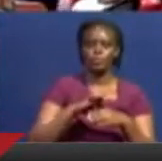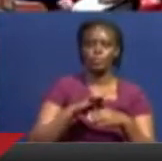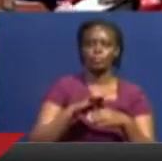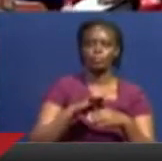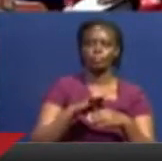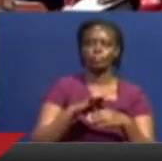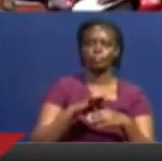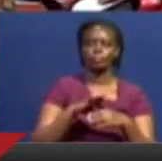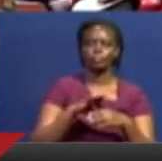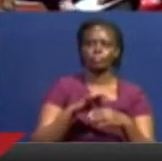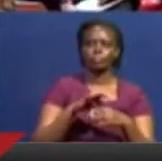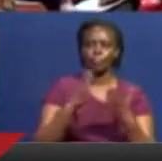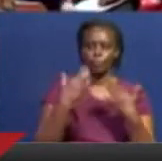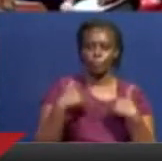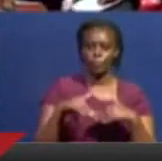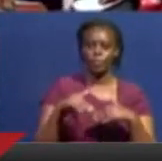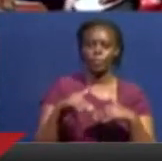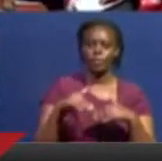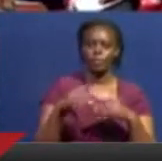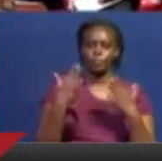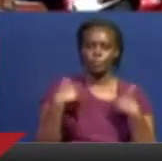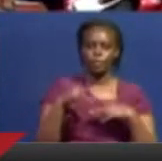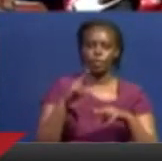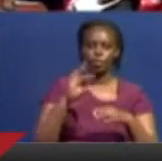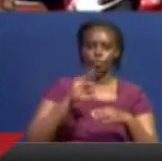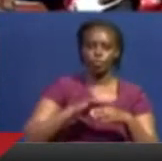you are voting. Okay. If you have voted, take your seats.